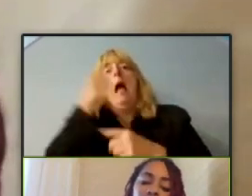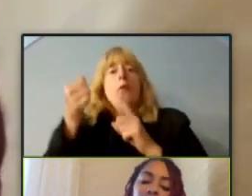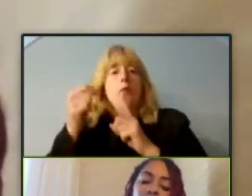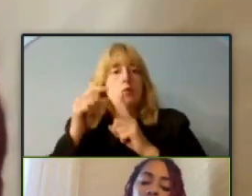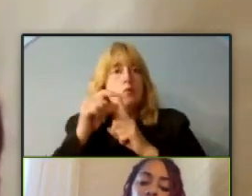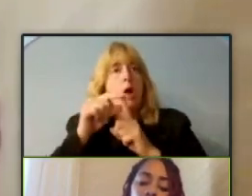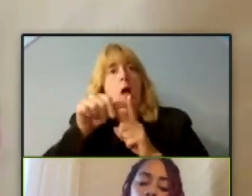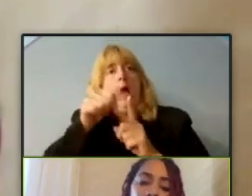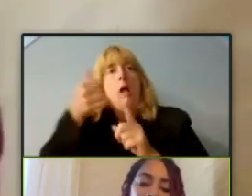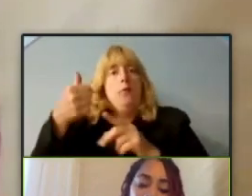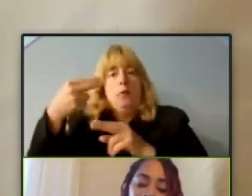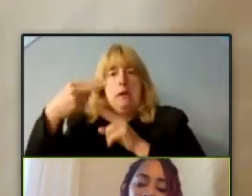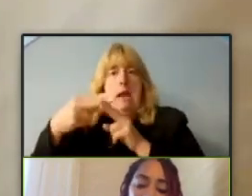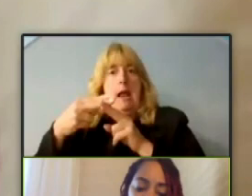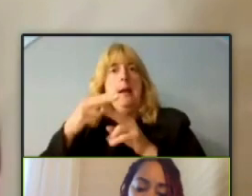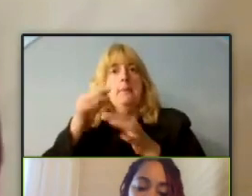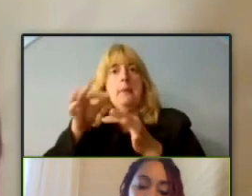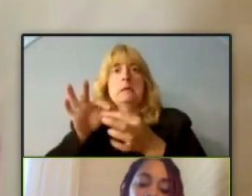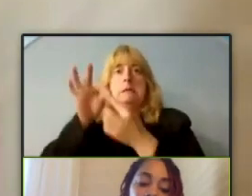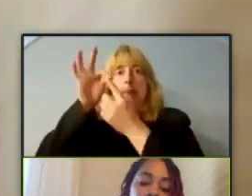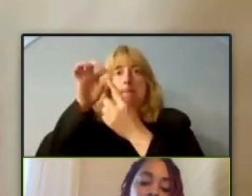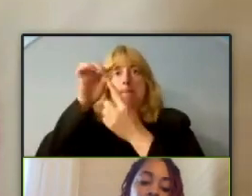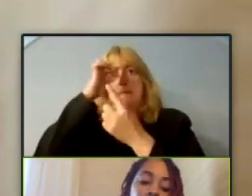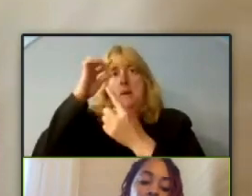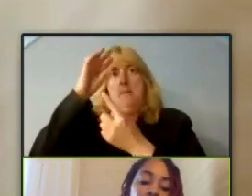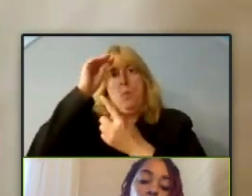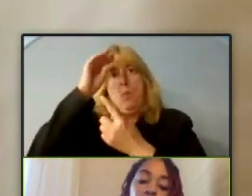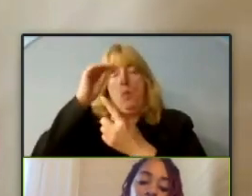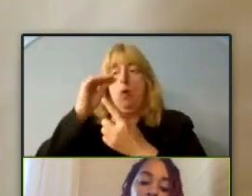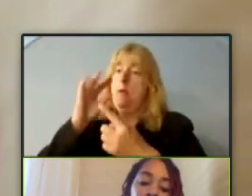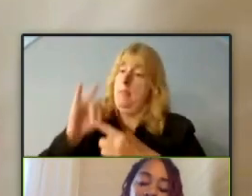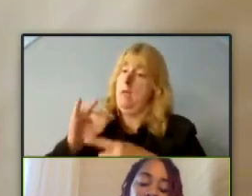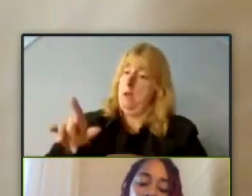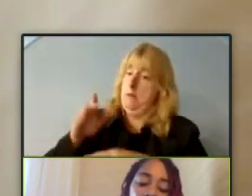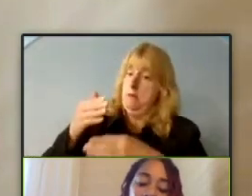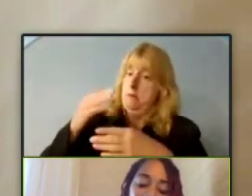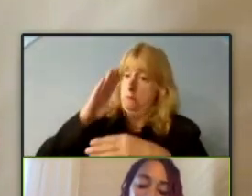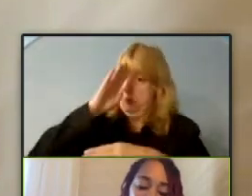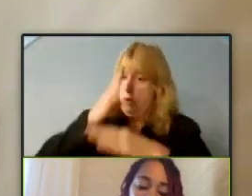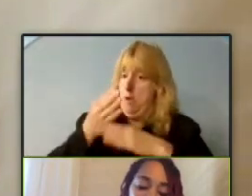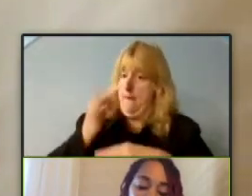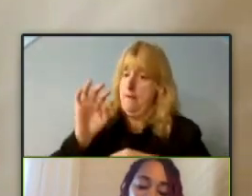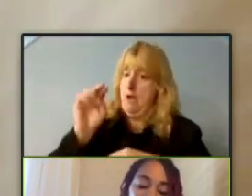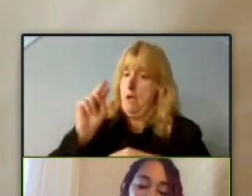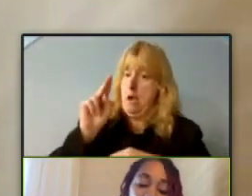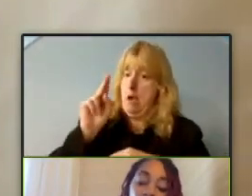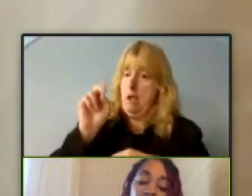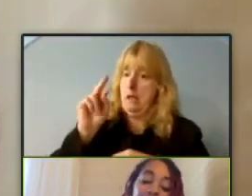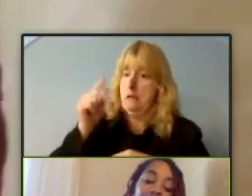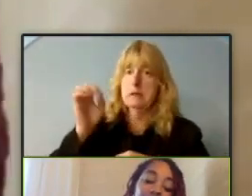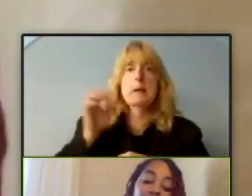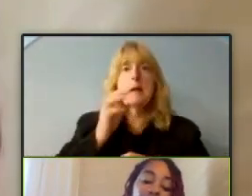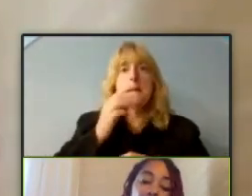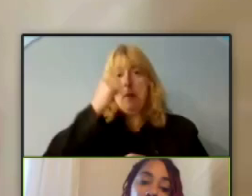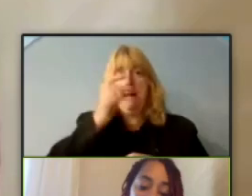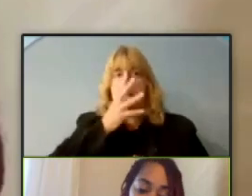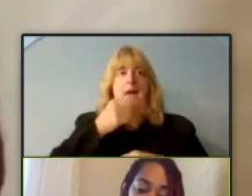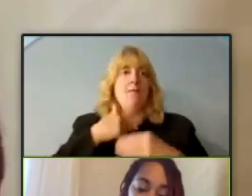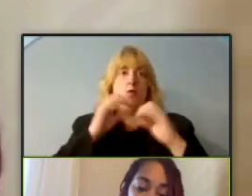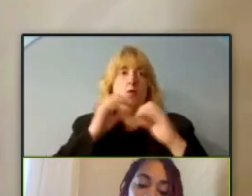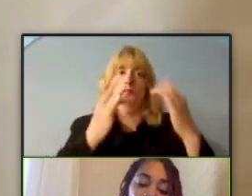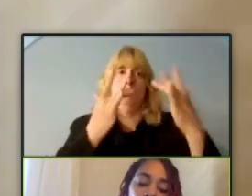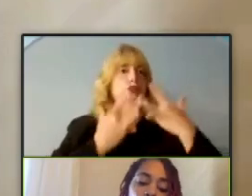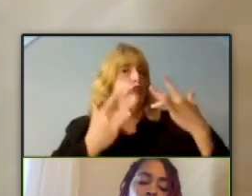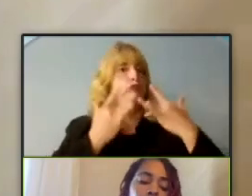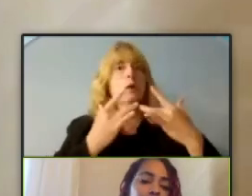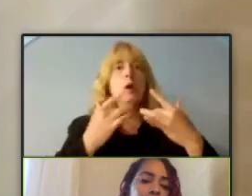but the child of a woman named Nkenge. Don't Black mamas have no mercy? No rides to the clinic, no access to